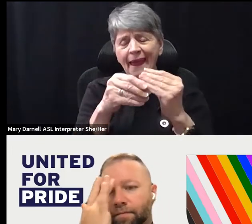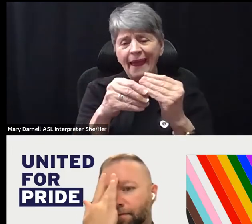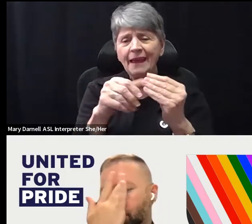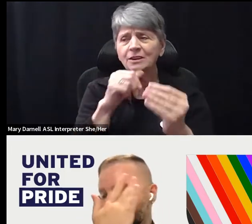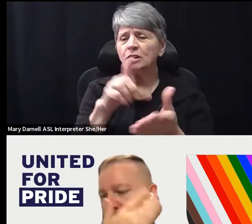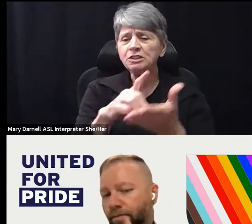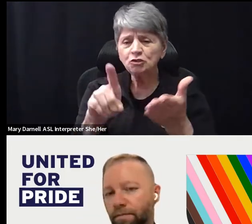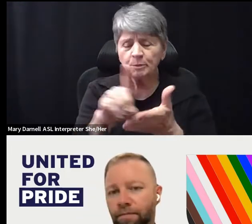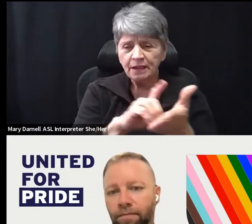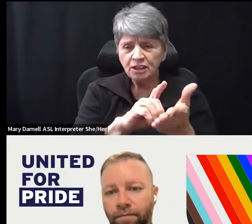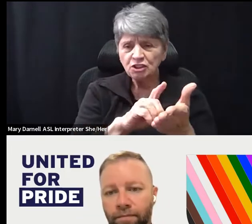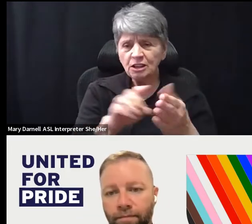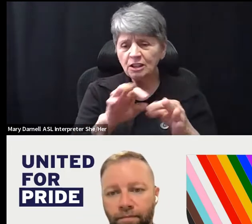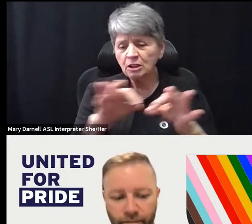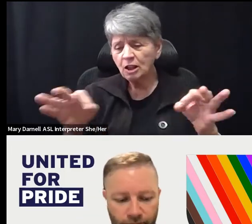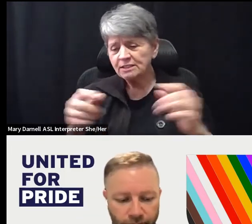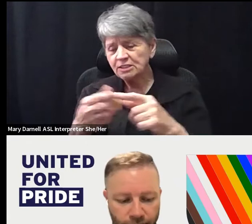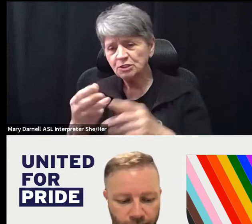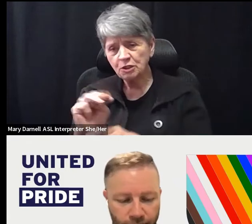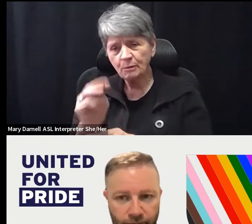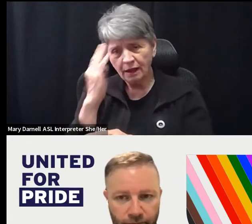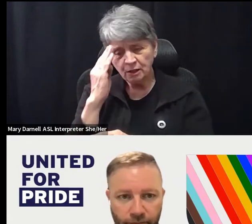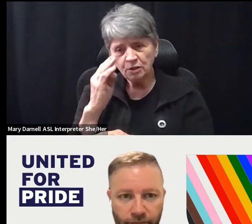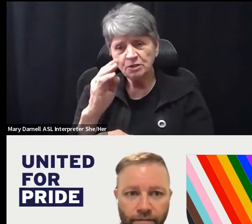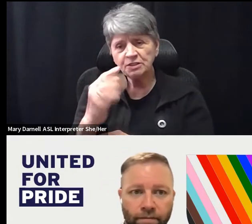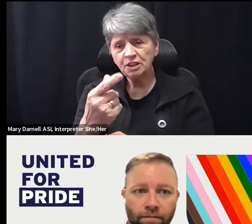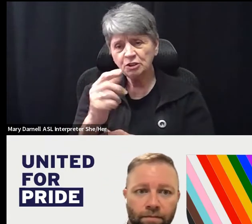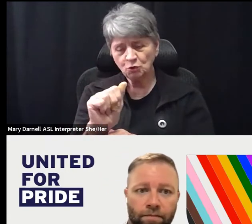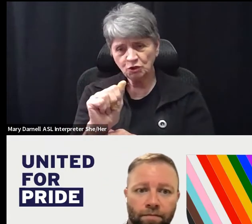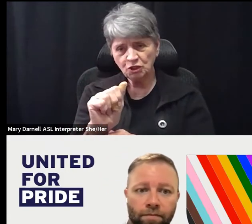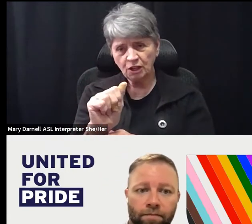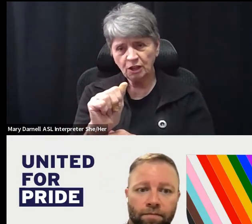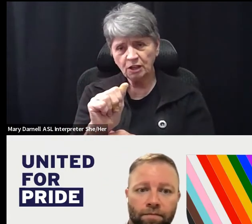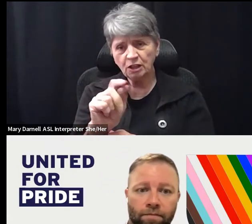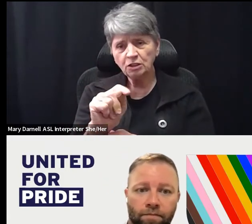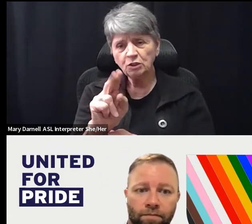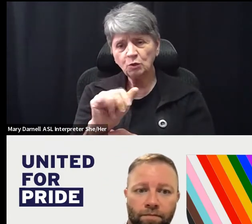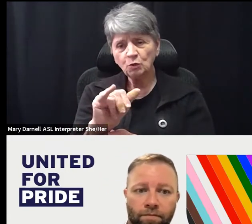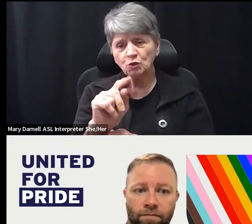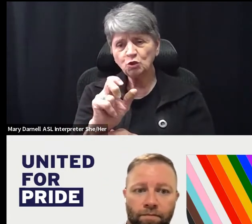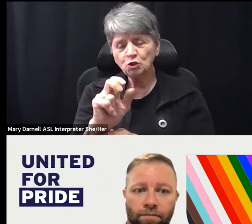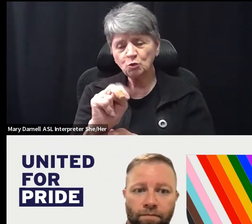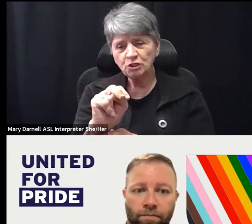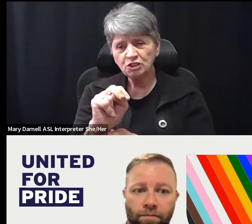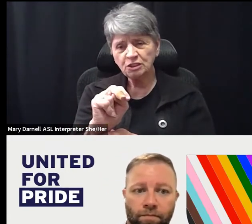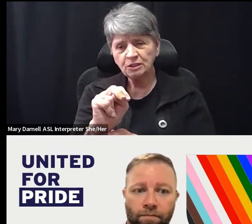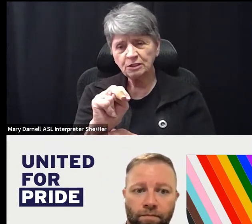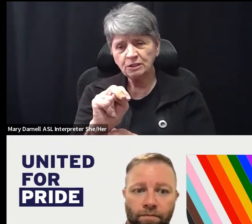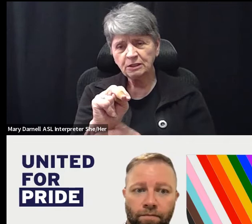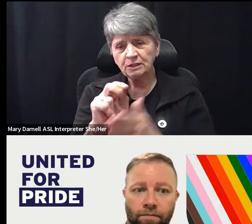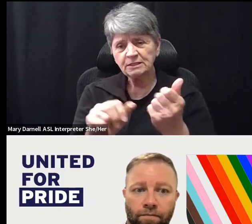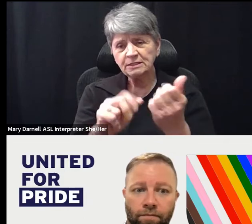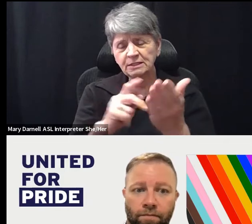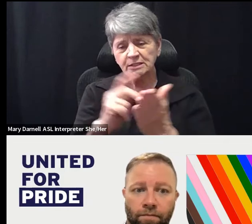them? I know that there's a Georgia tuition tax credit that, you know, they have that provision. I'm